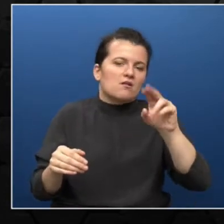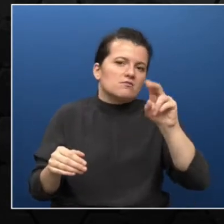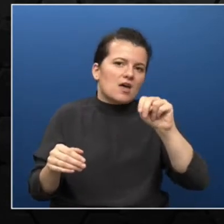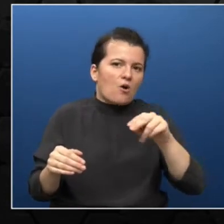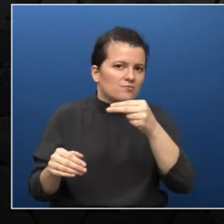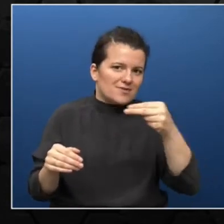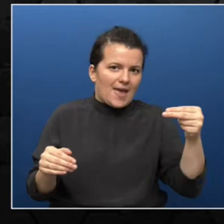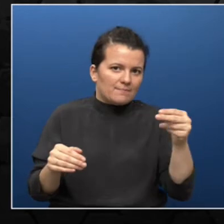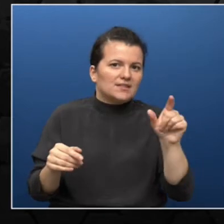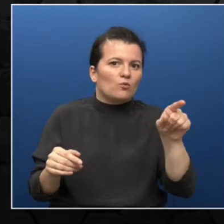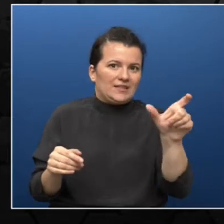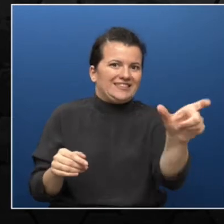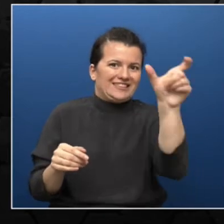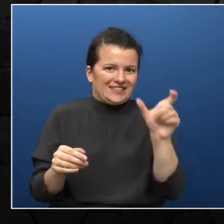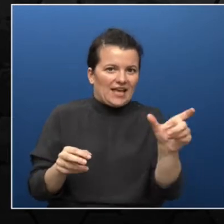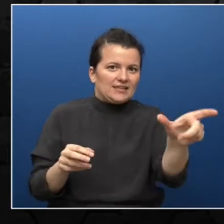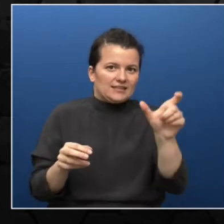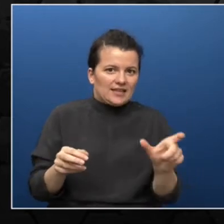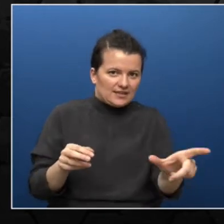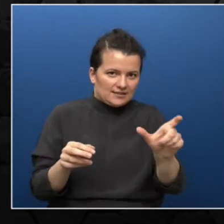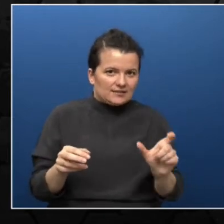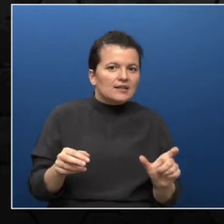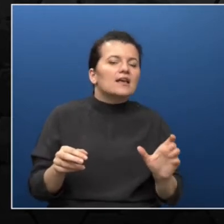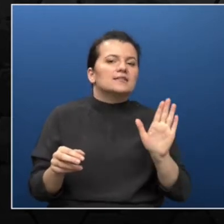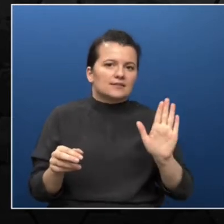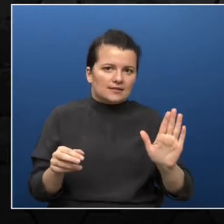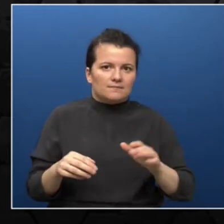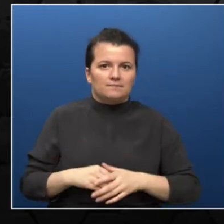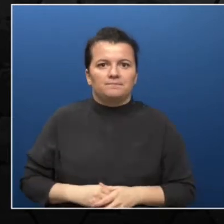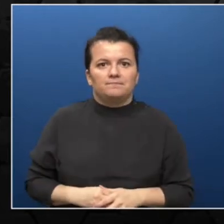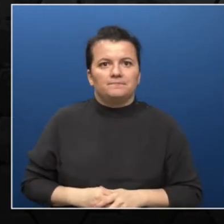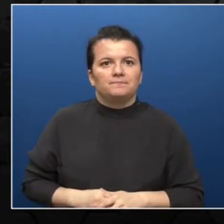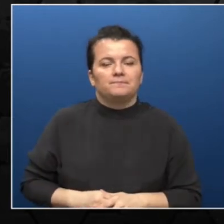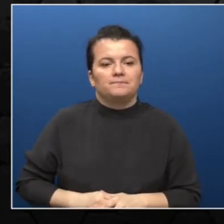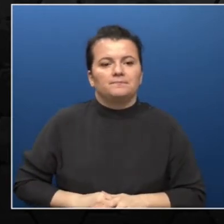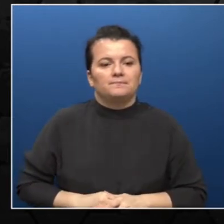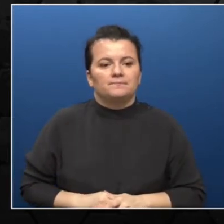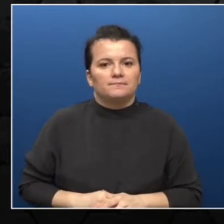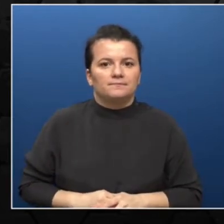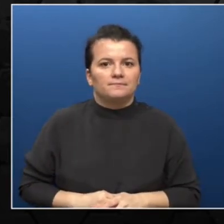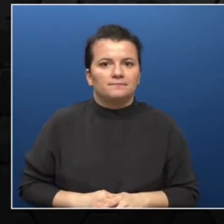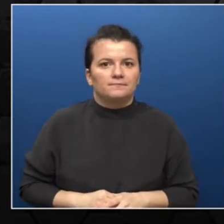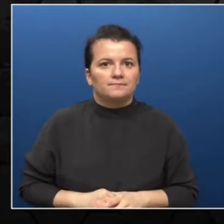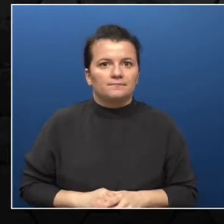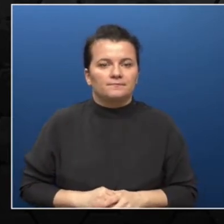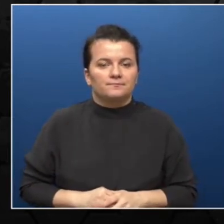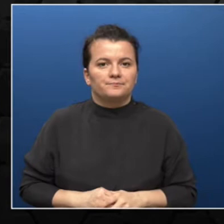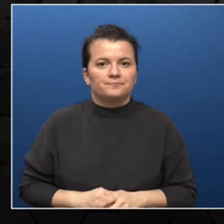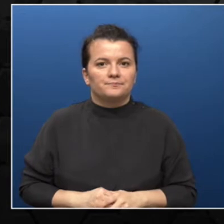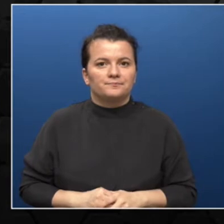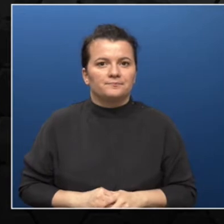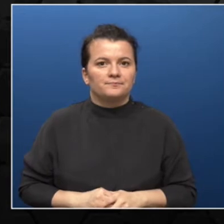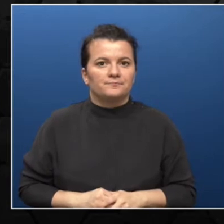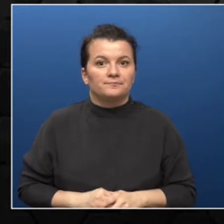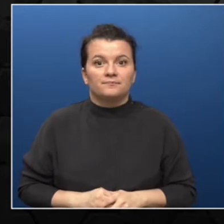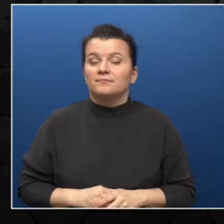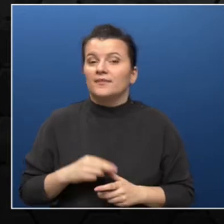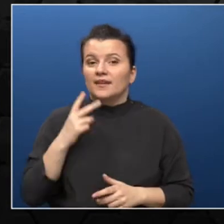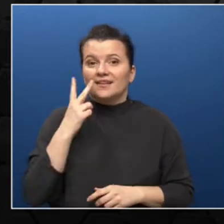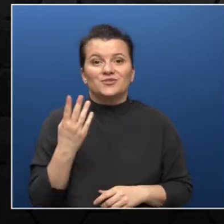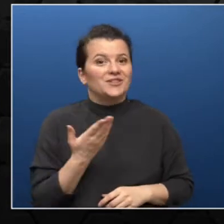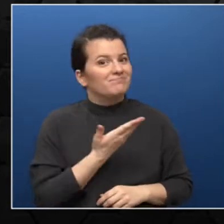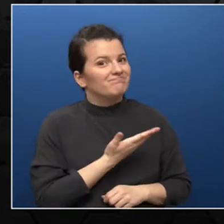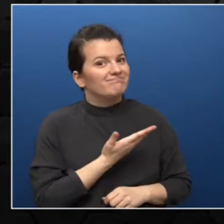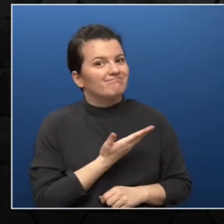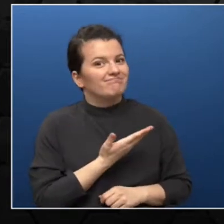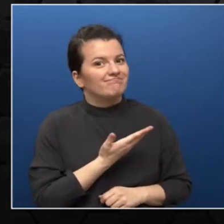we could actually get the sentiment of the sentence from. So when we go to this point, we get to the point where we